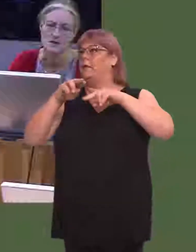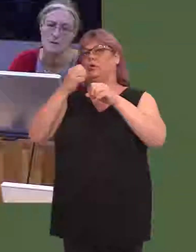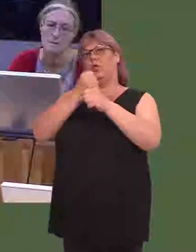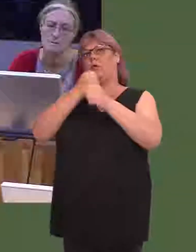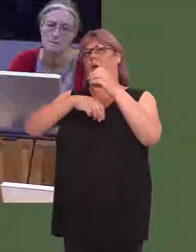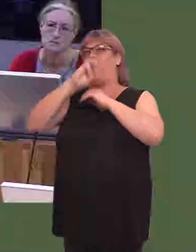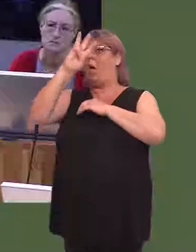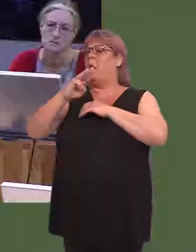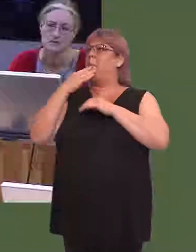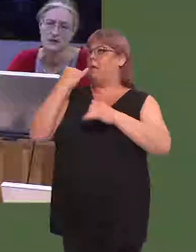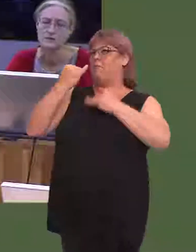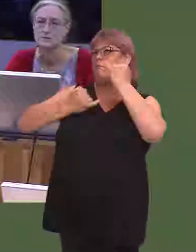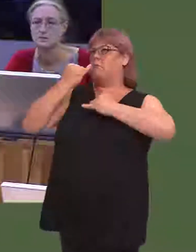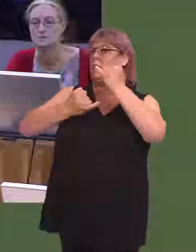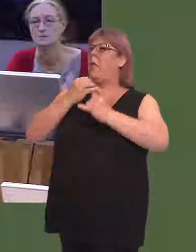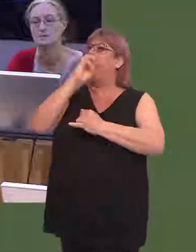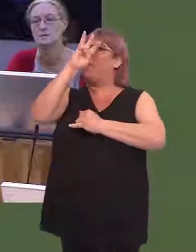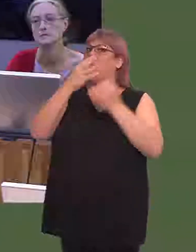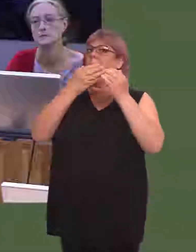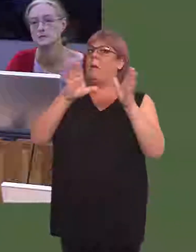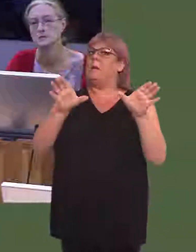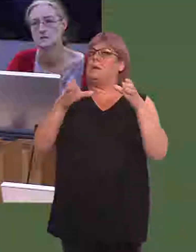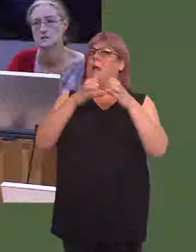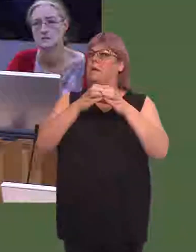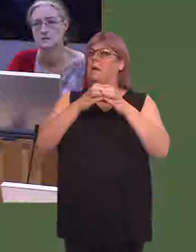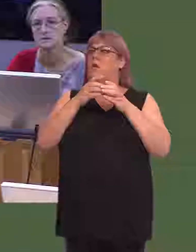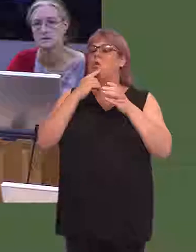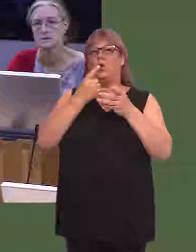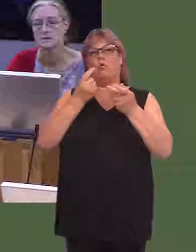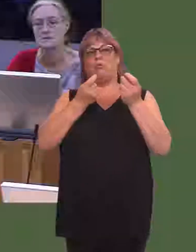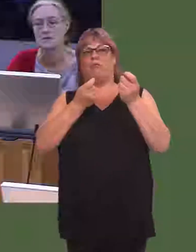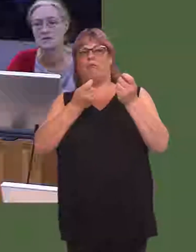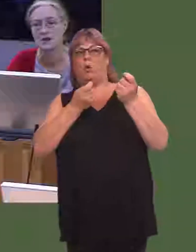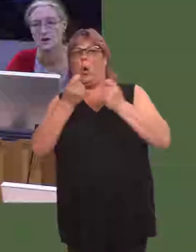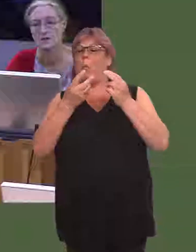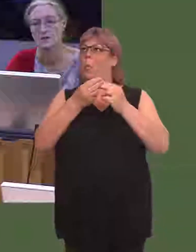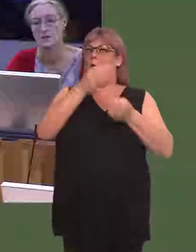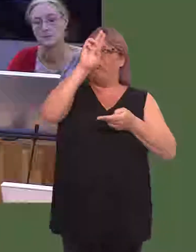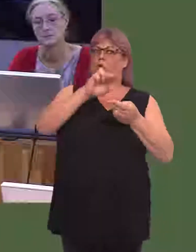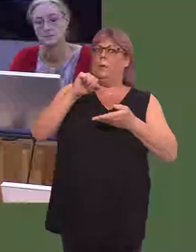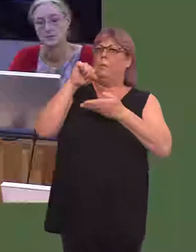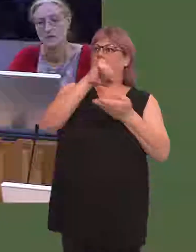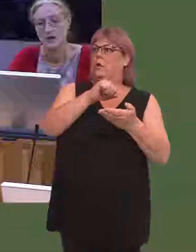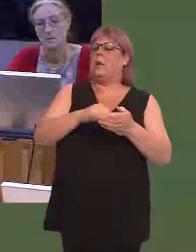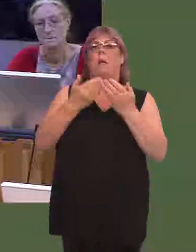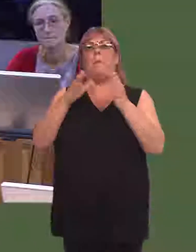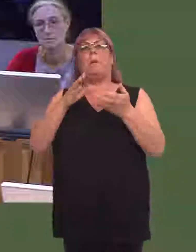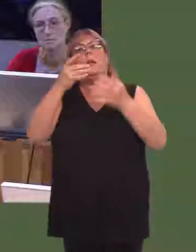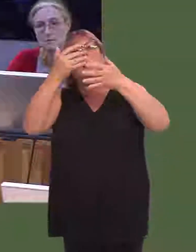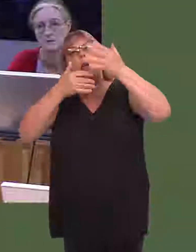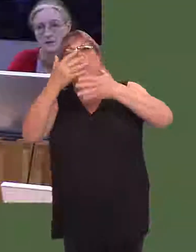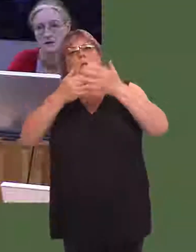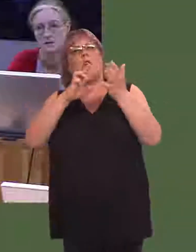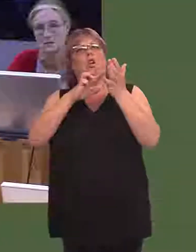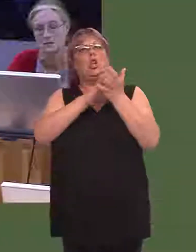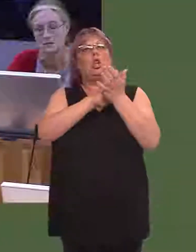for Wales has been highly critical of the Welsh public sector's inability to adapt to reduced budgets. In evidence to the